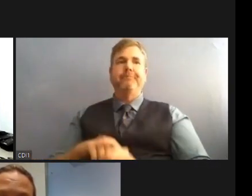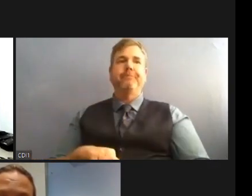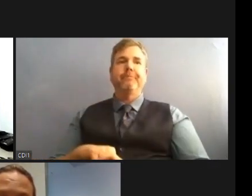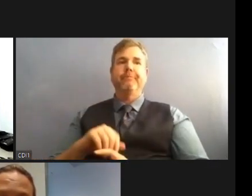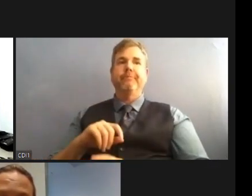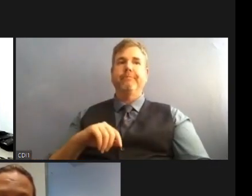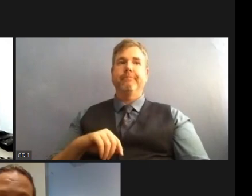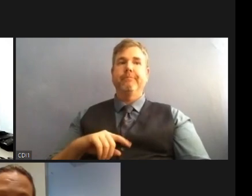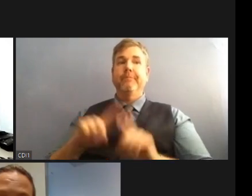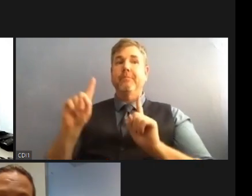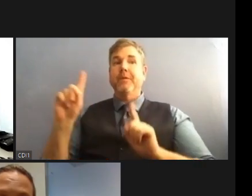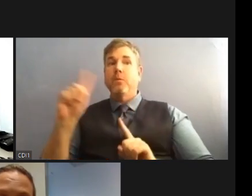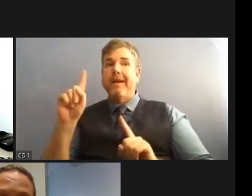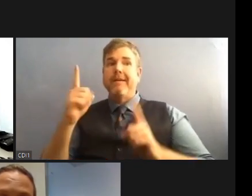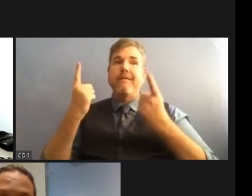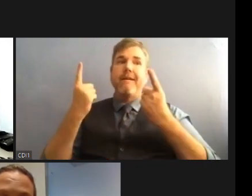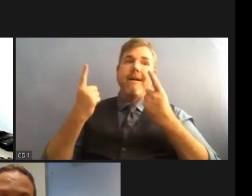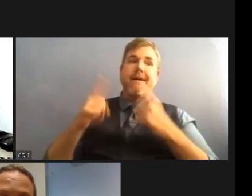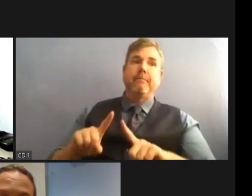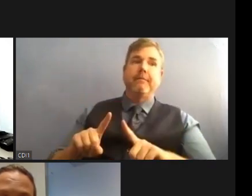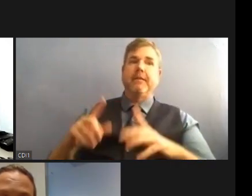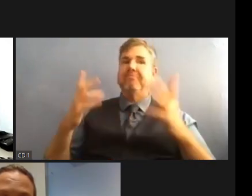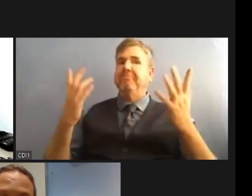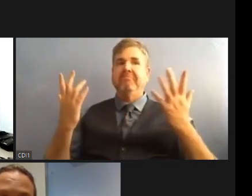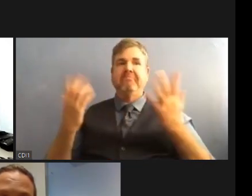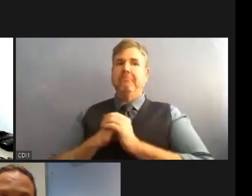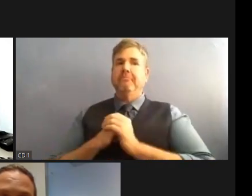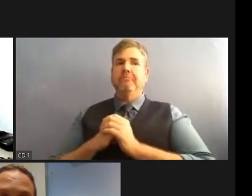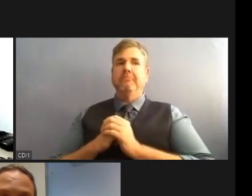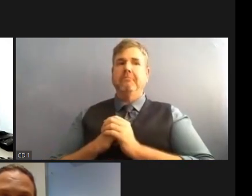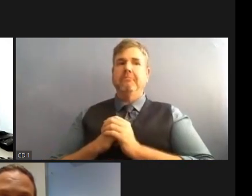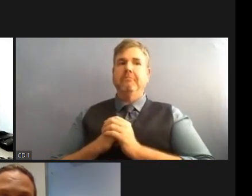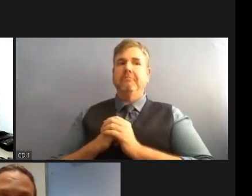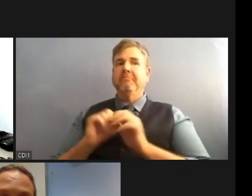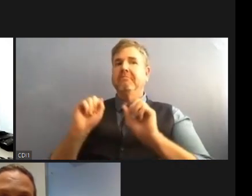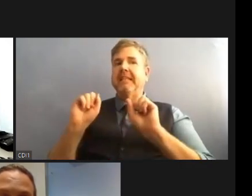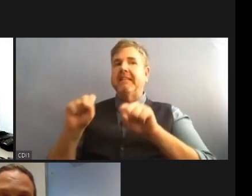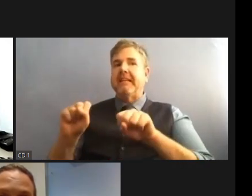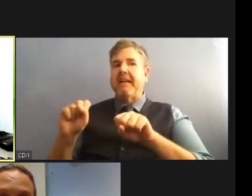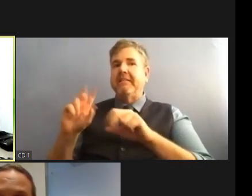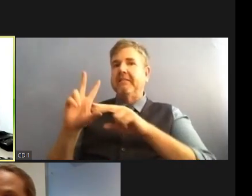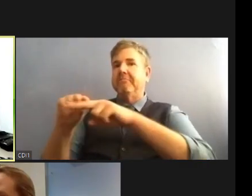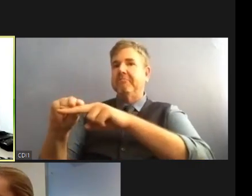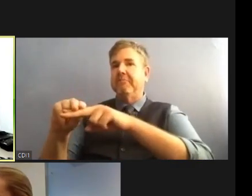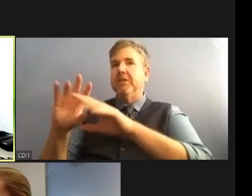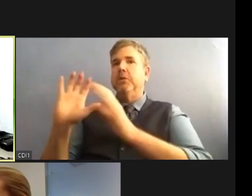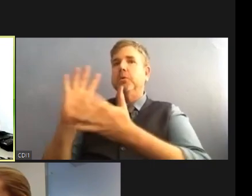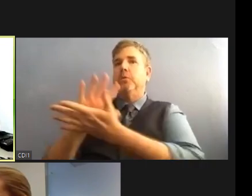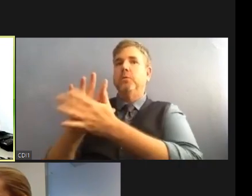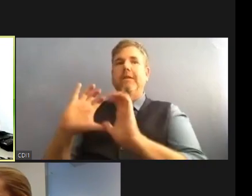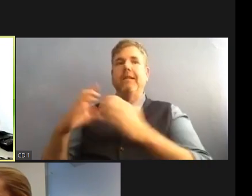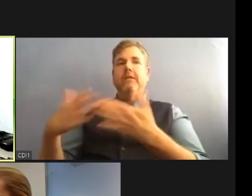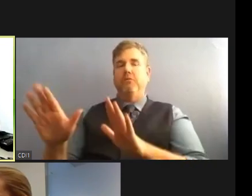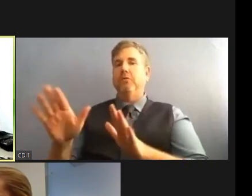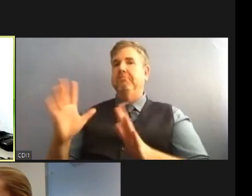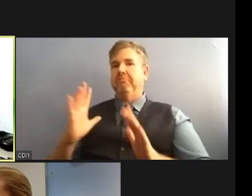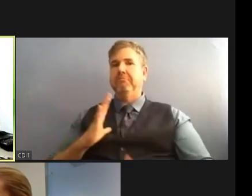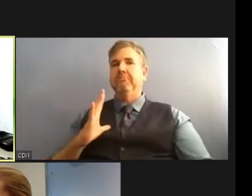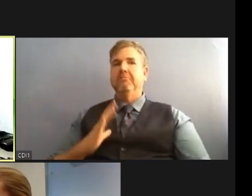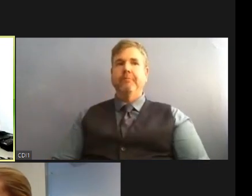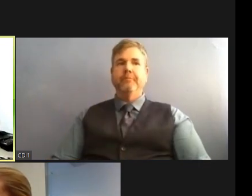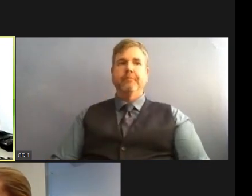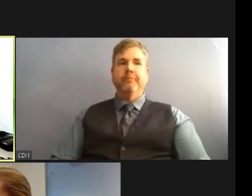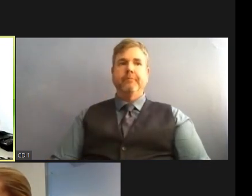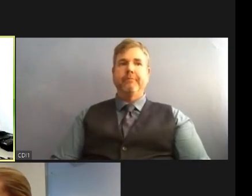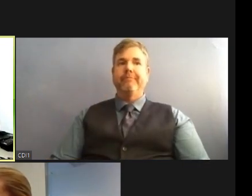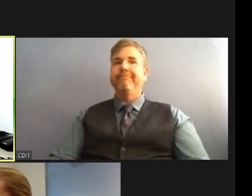occur can be at a school if the school agrees. All right, excellent. And